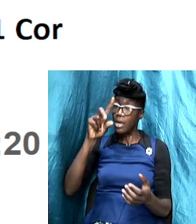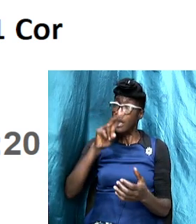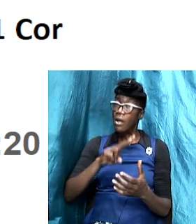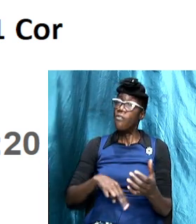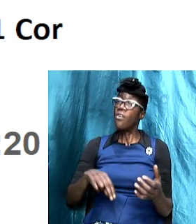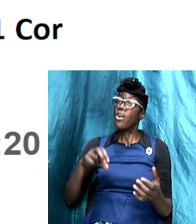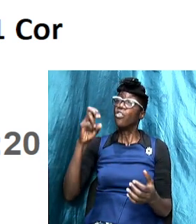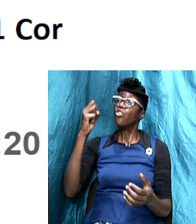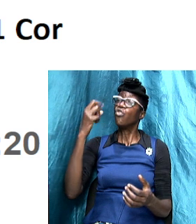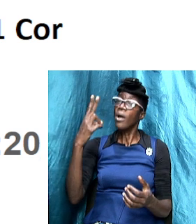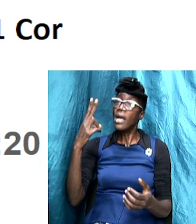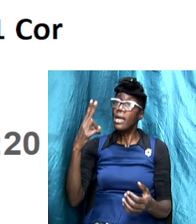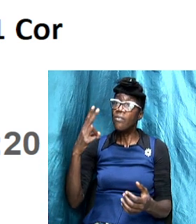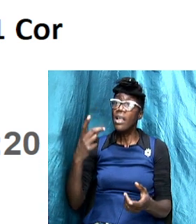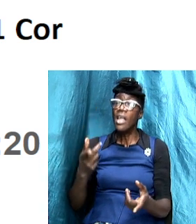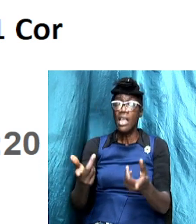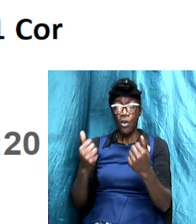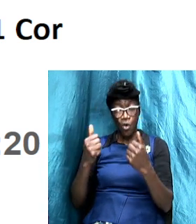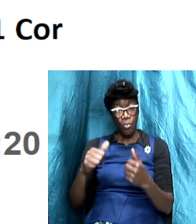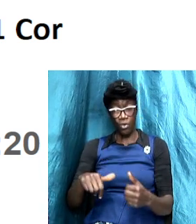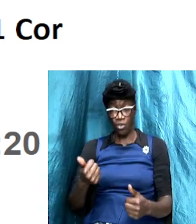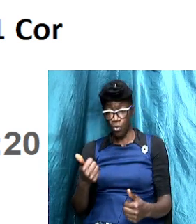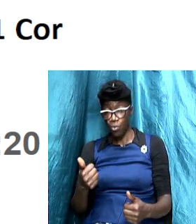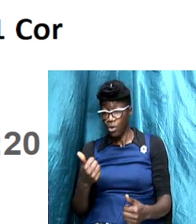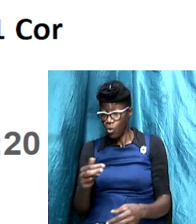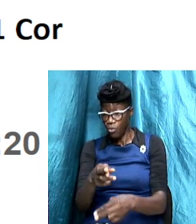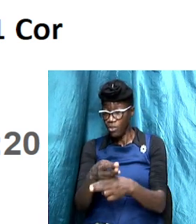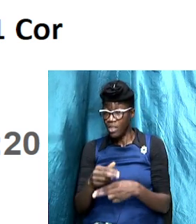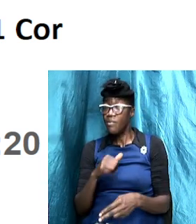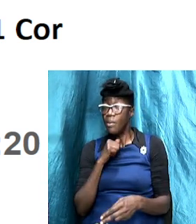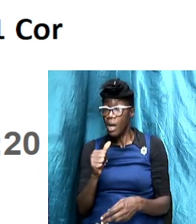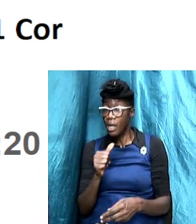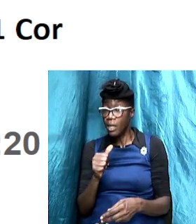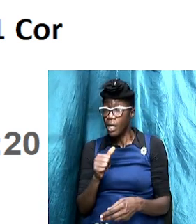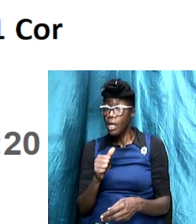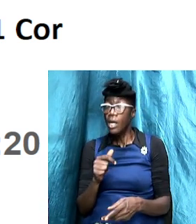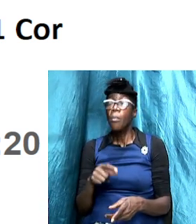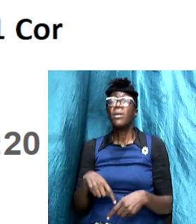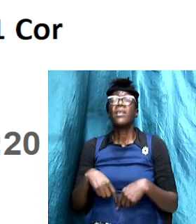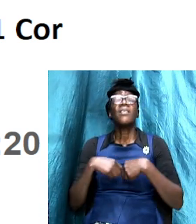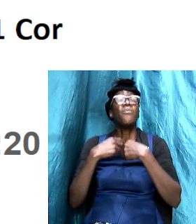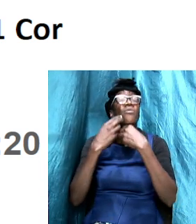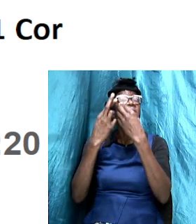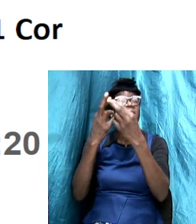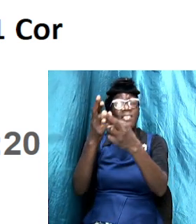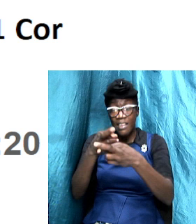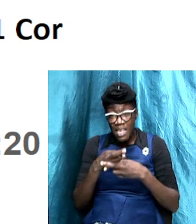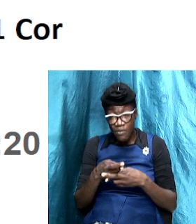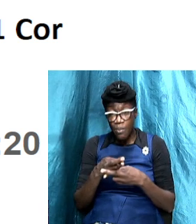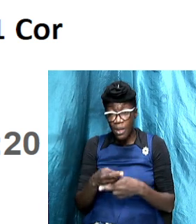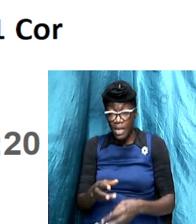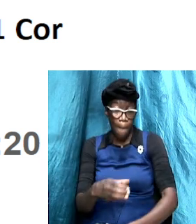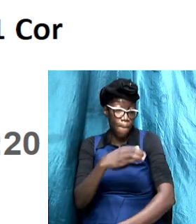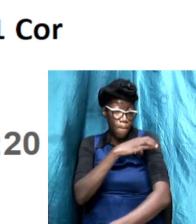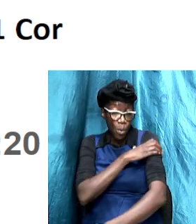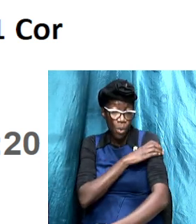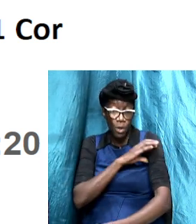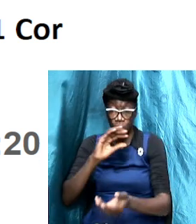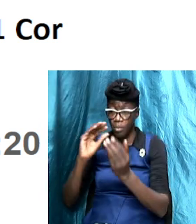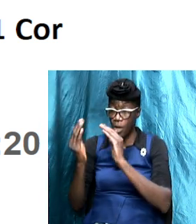as many as received him, to them gave he power to become the sons of God. You are a child of